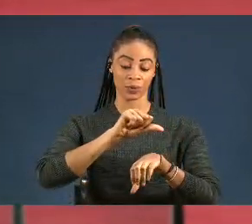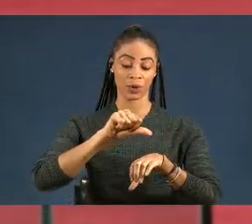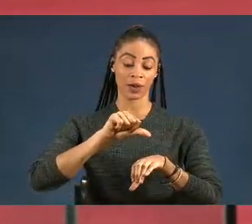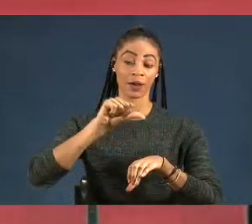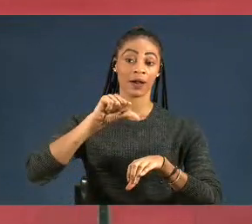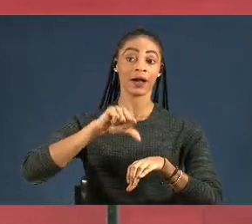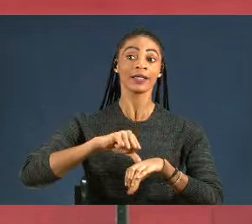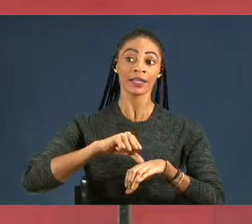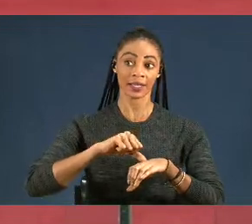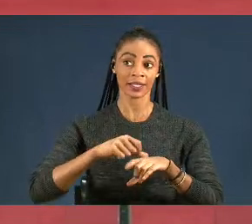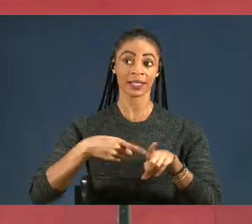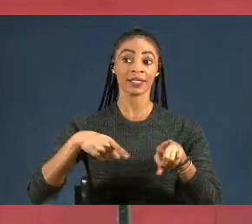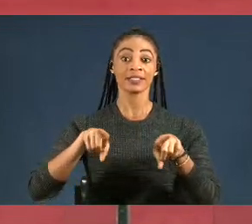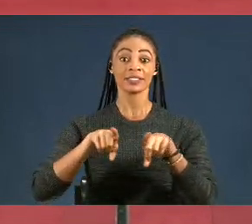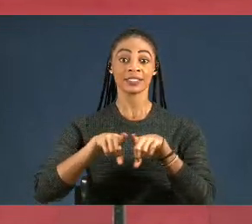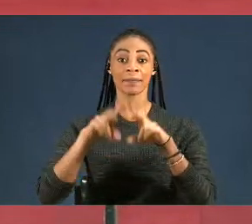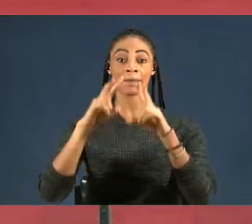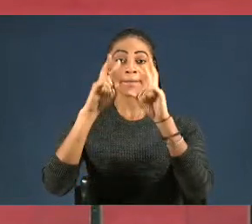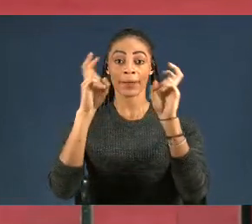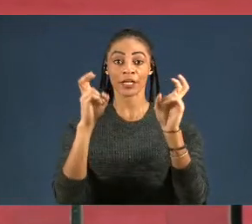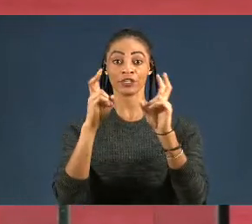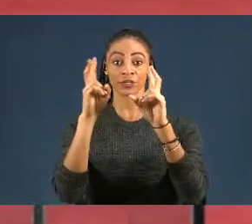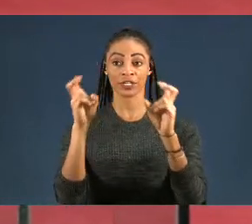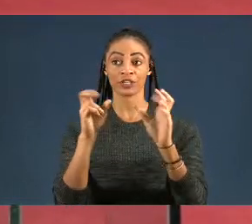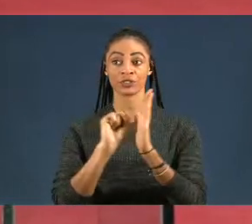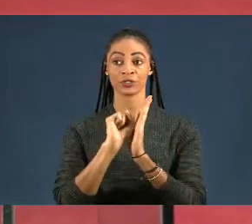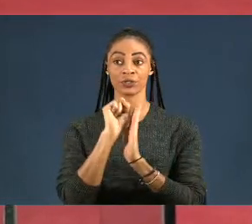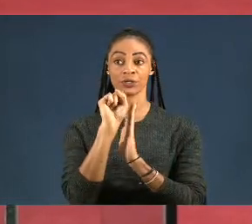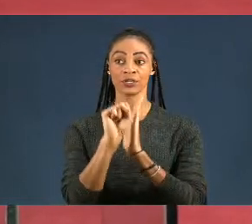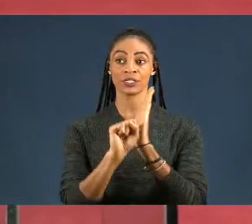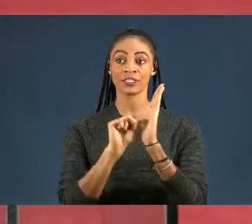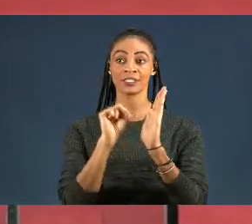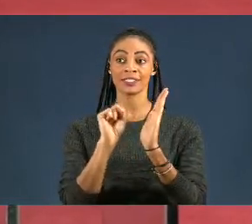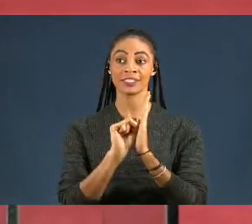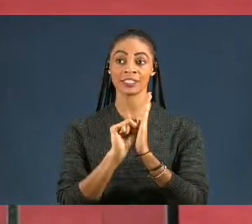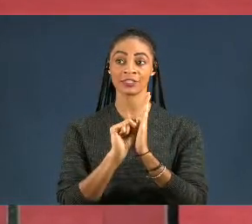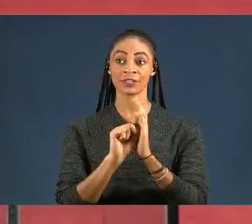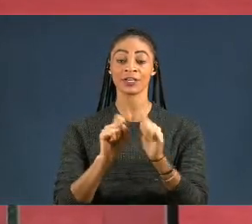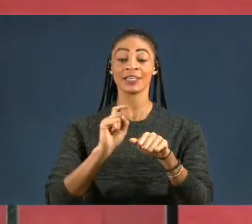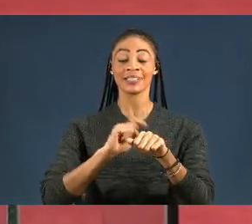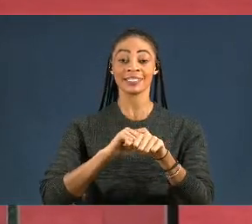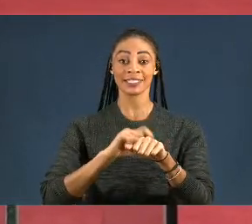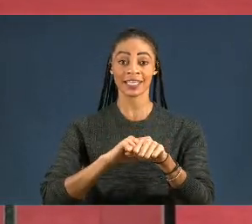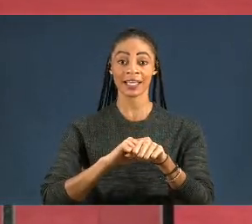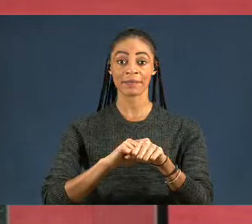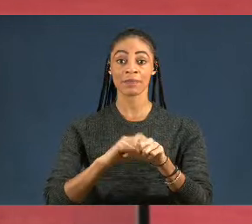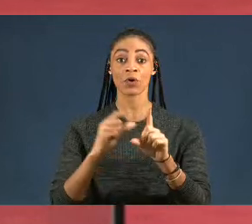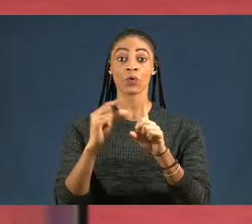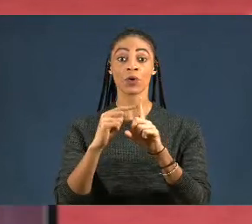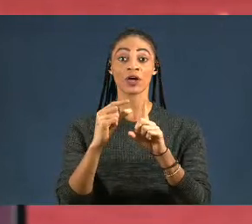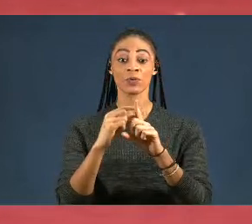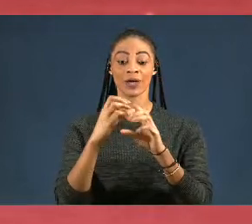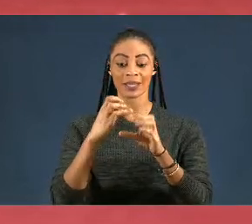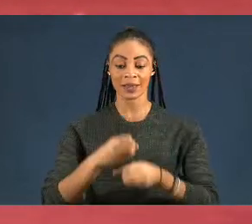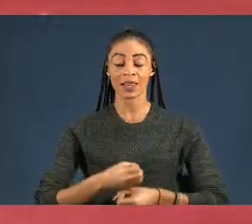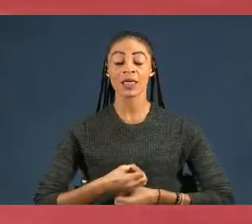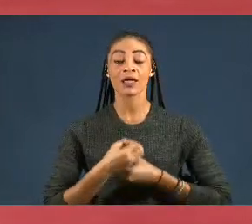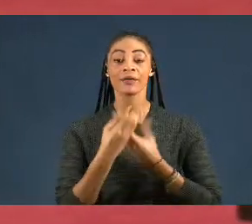and the issue of seasons. When a word is released and declared,